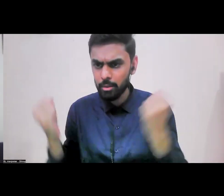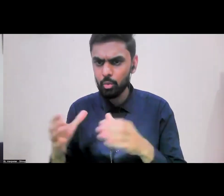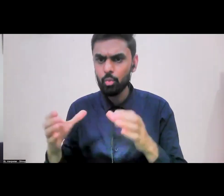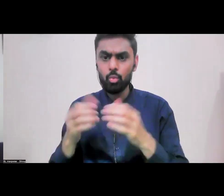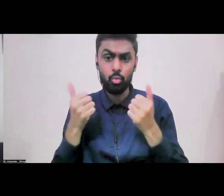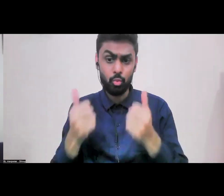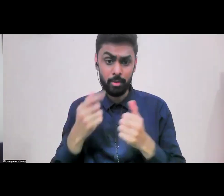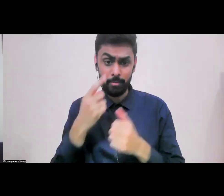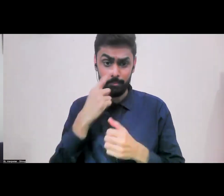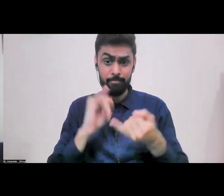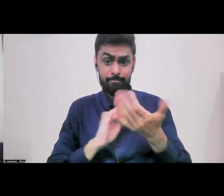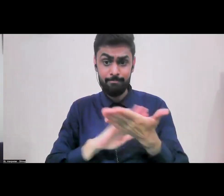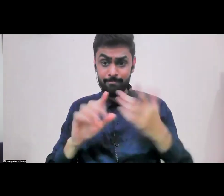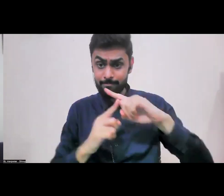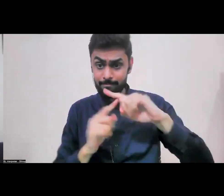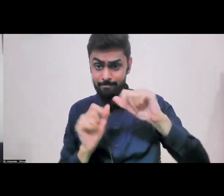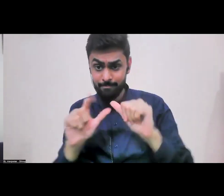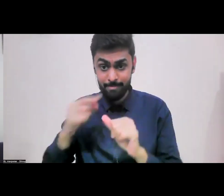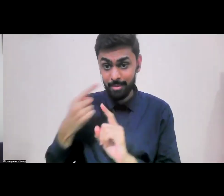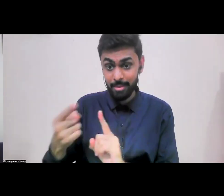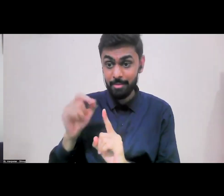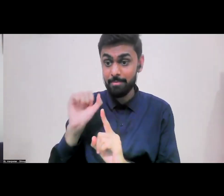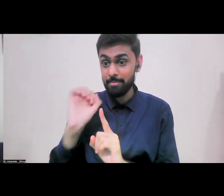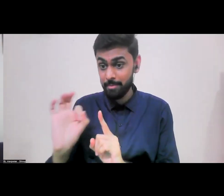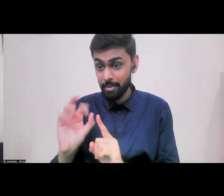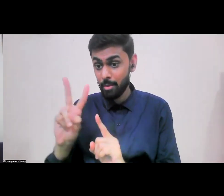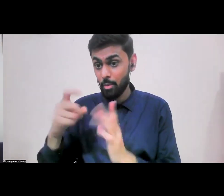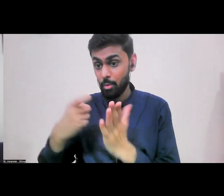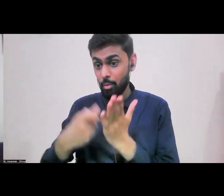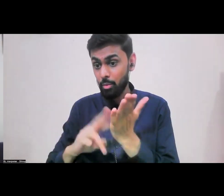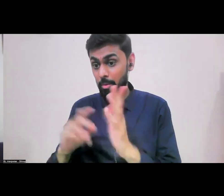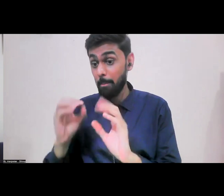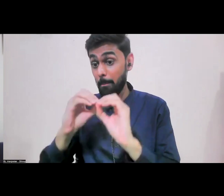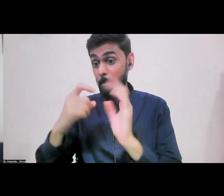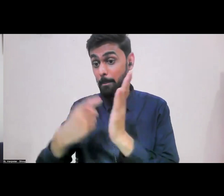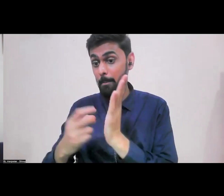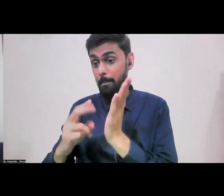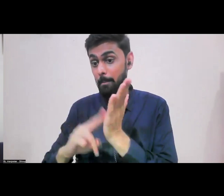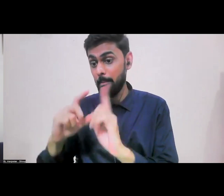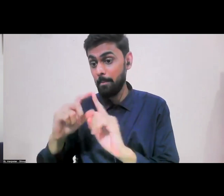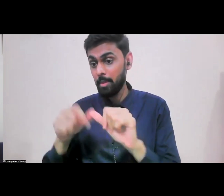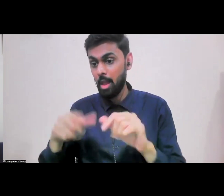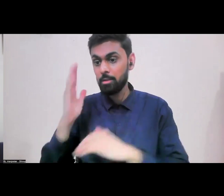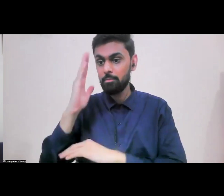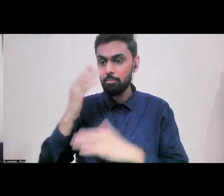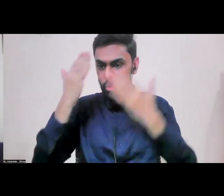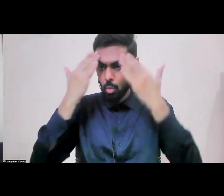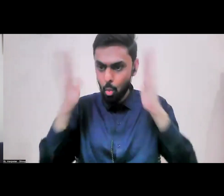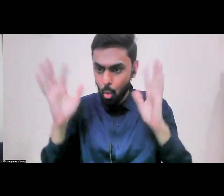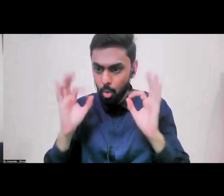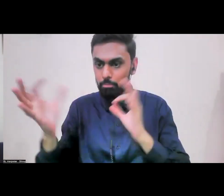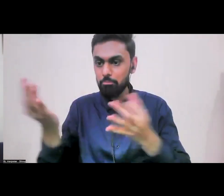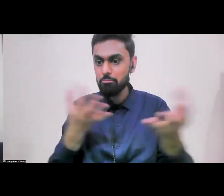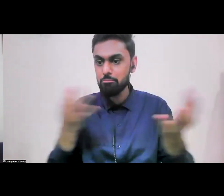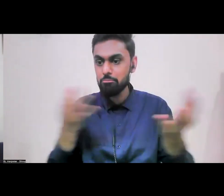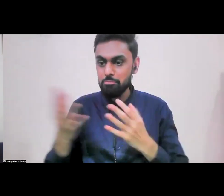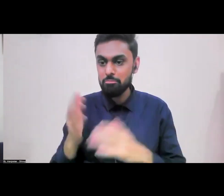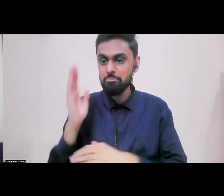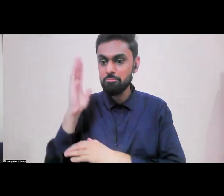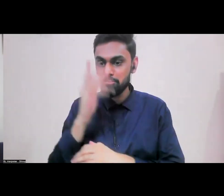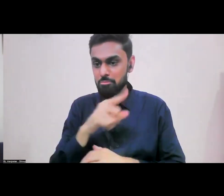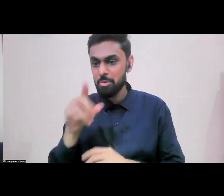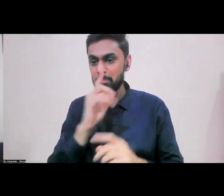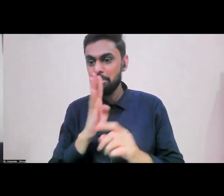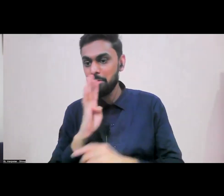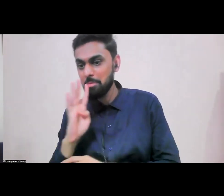for the sessions. Quite insightful. Brinda, the session opened many doors of exploration. Thank you. Yes, Brinda. And I think you have an important role